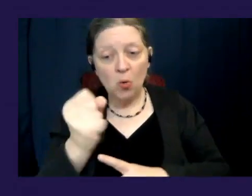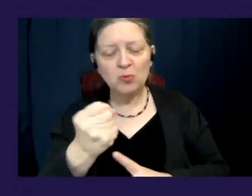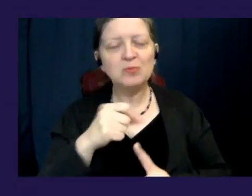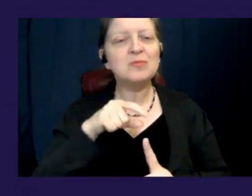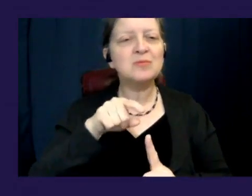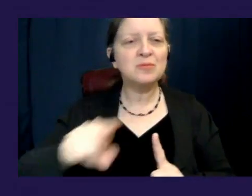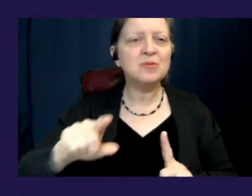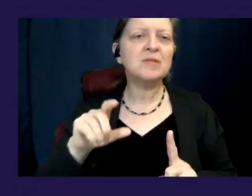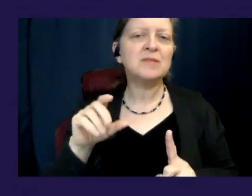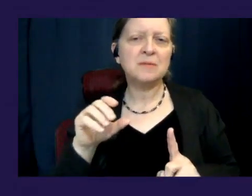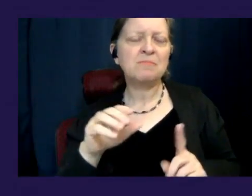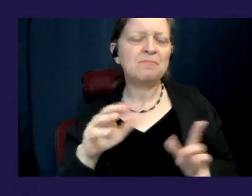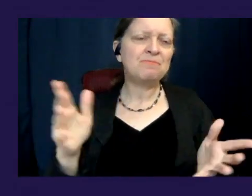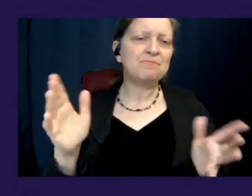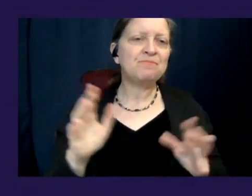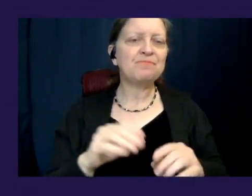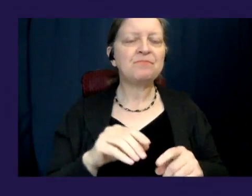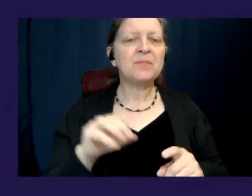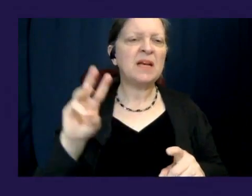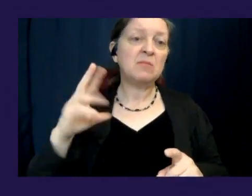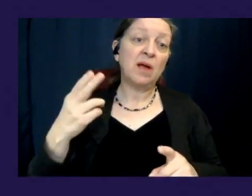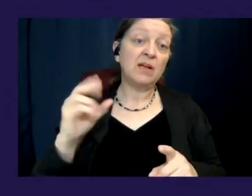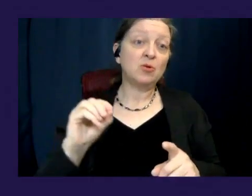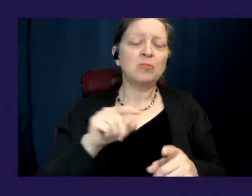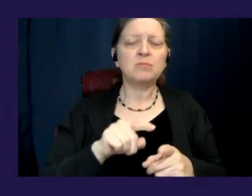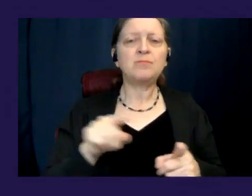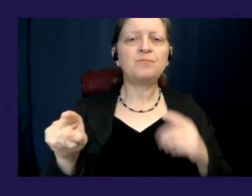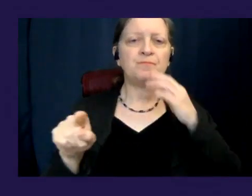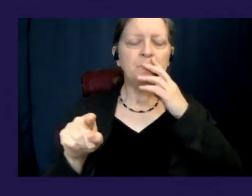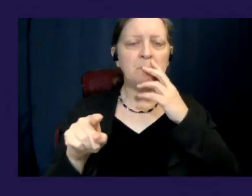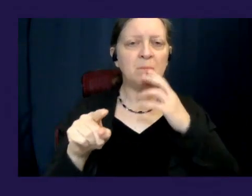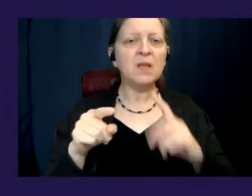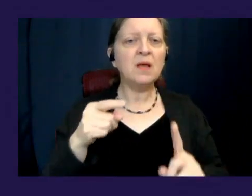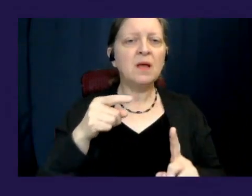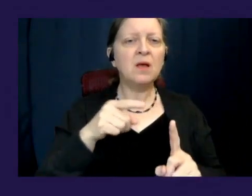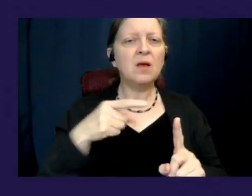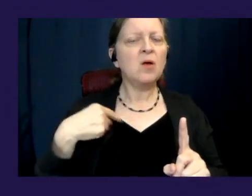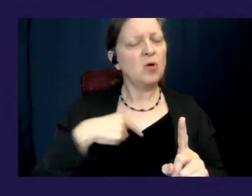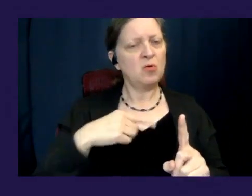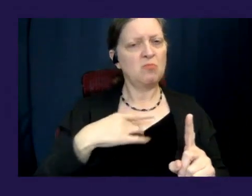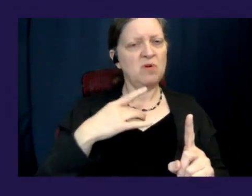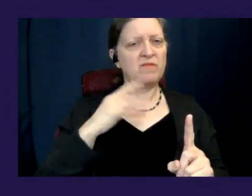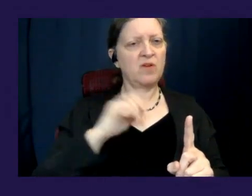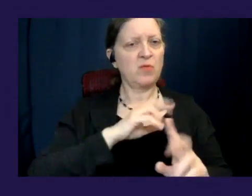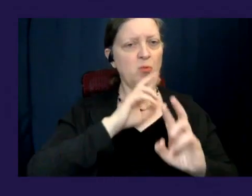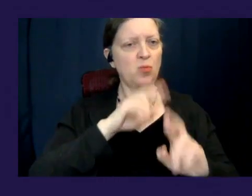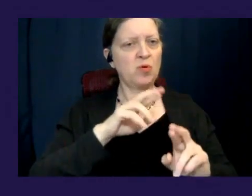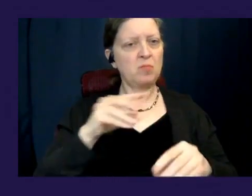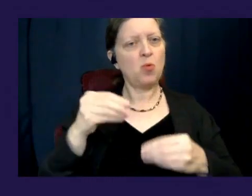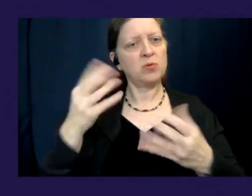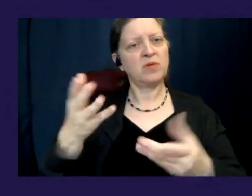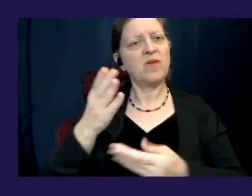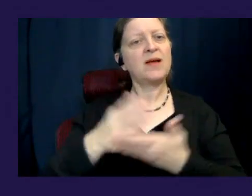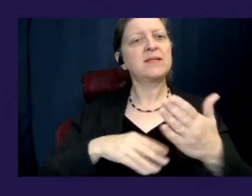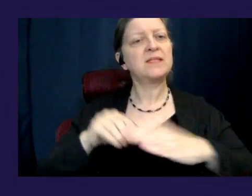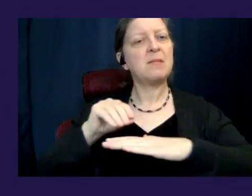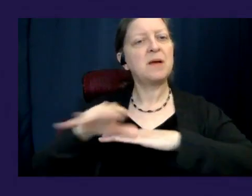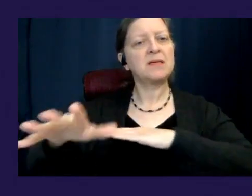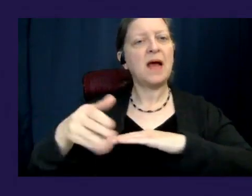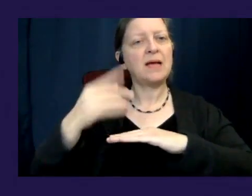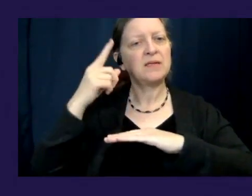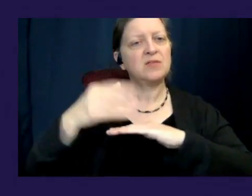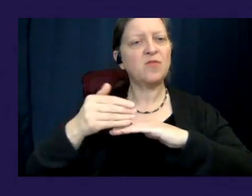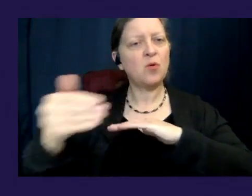but either way, we think that they provide some guidance on a path moving forward. And the recommendations usually fall into